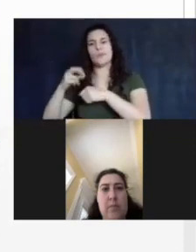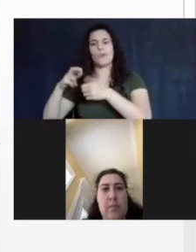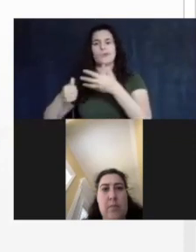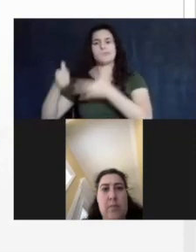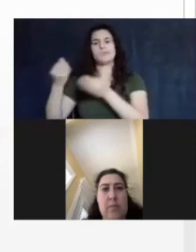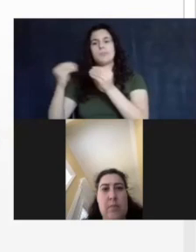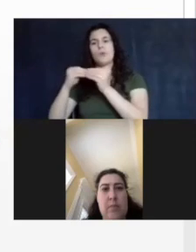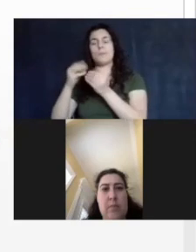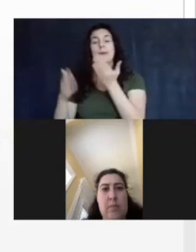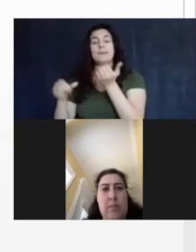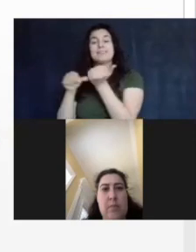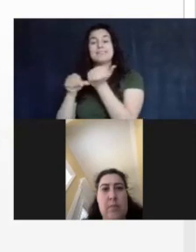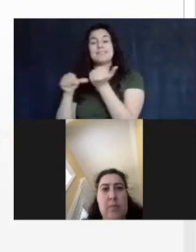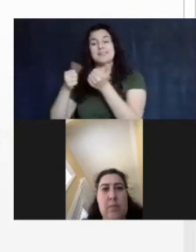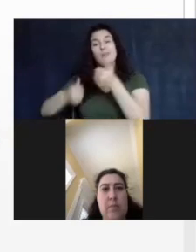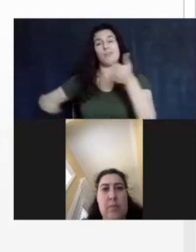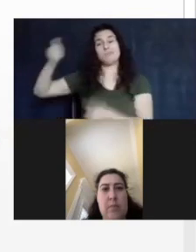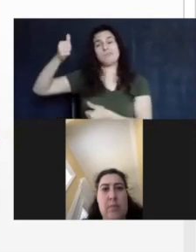as well.